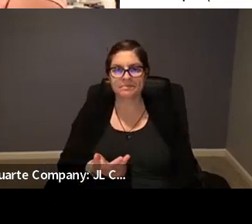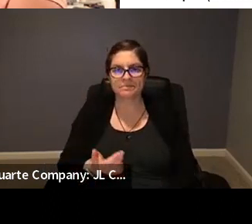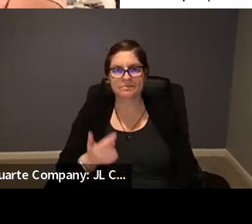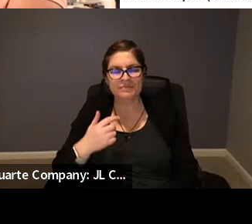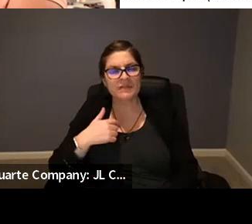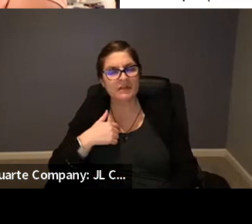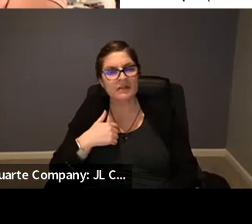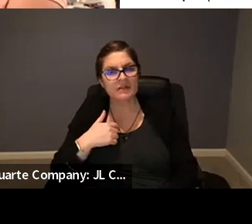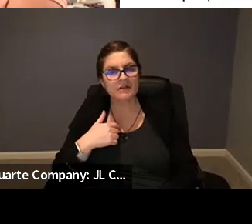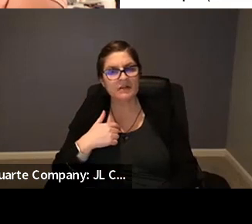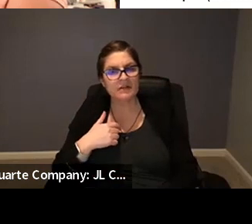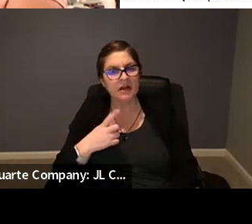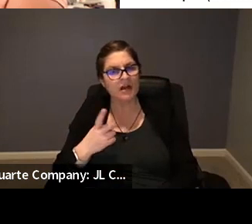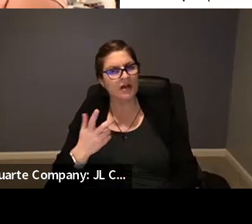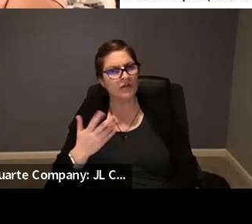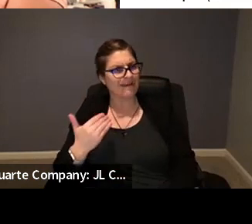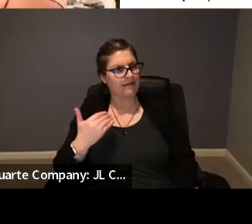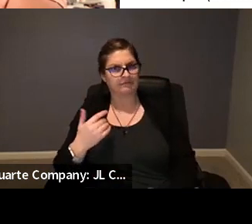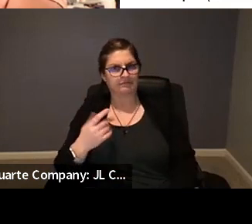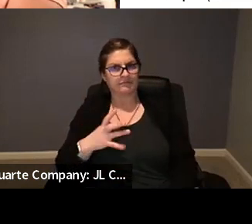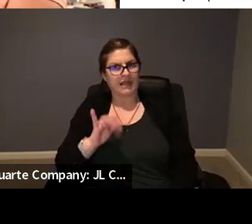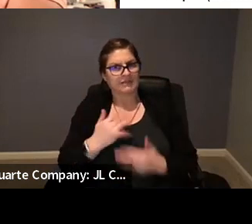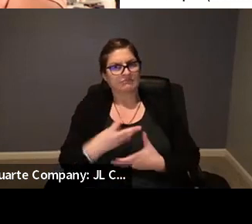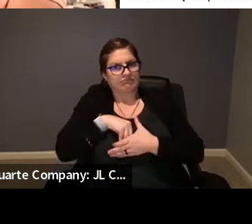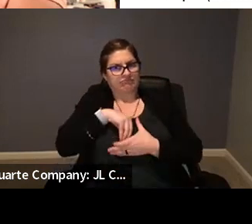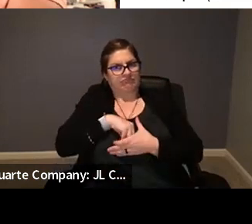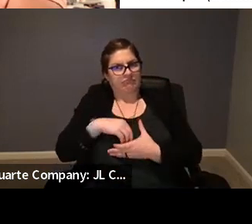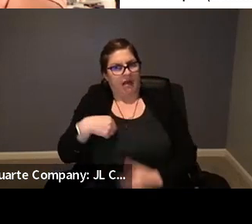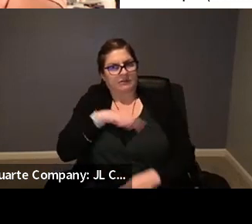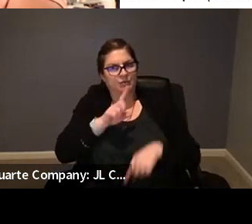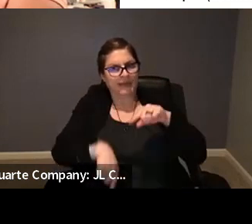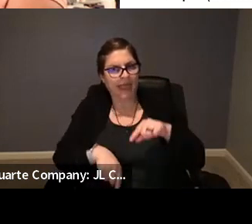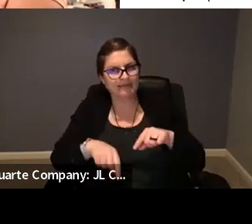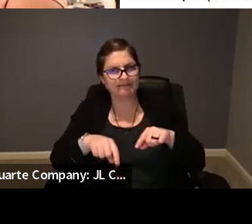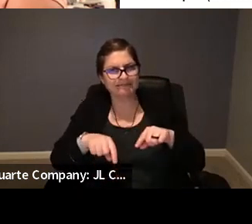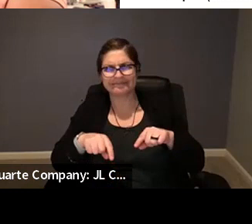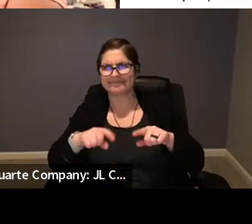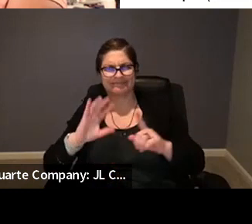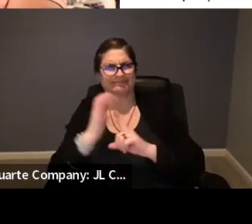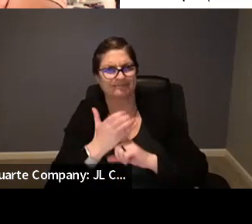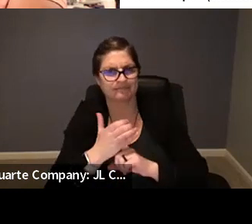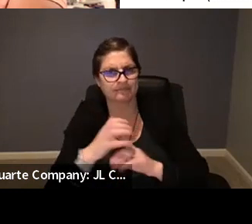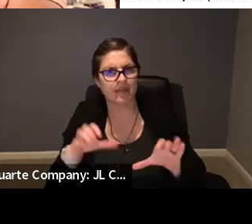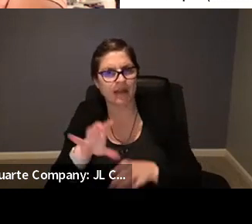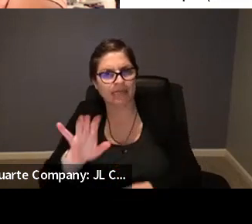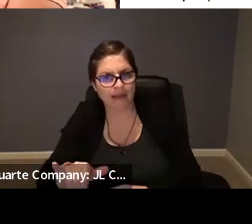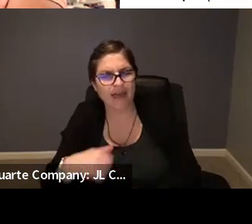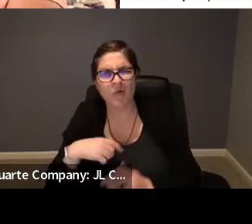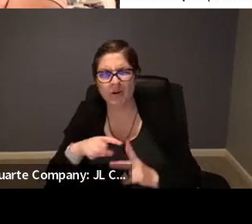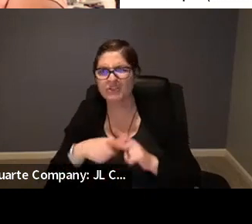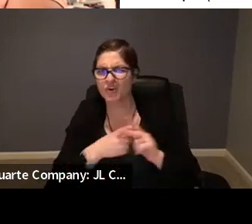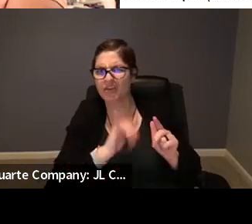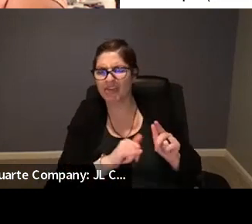trait that we have that you can't act. So I want to start there. I want to go back to a little bit